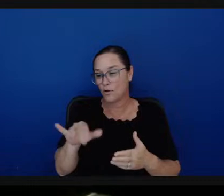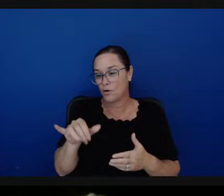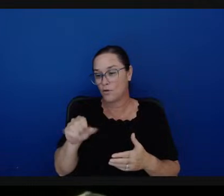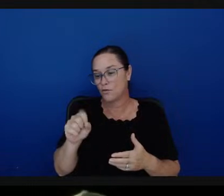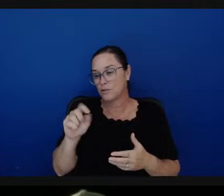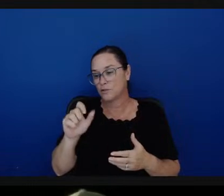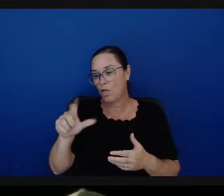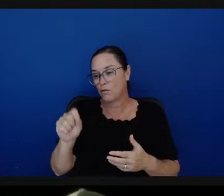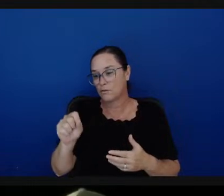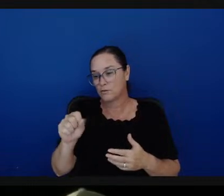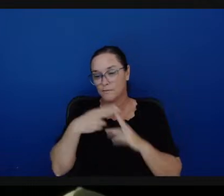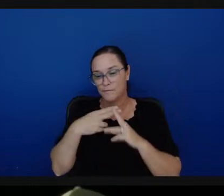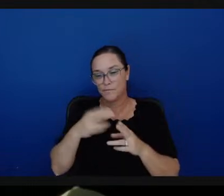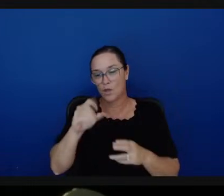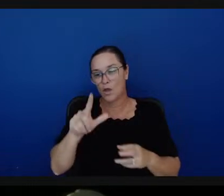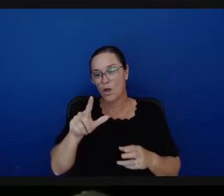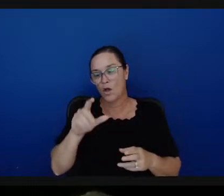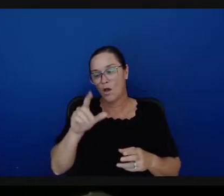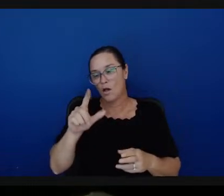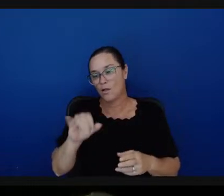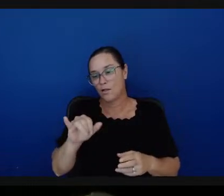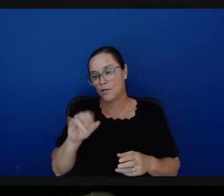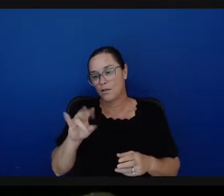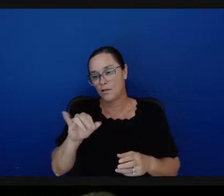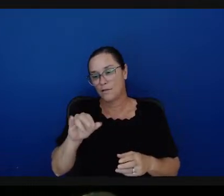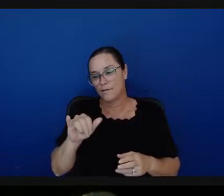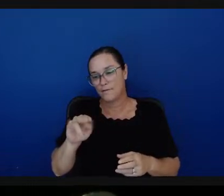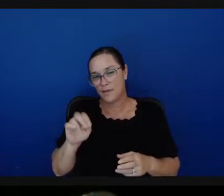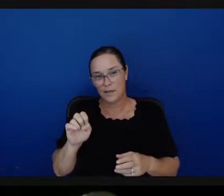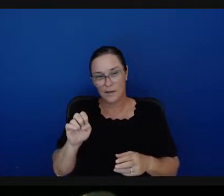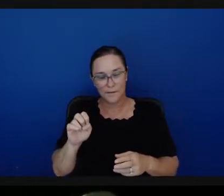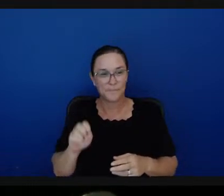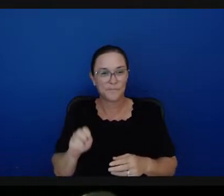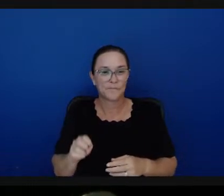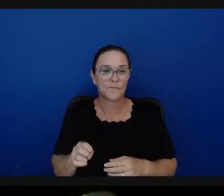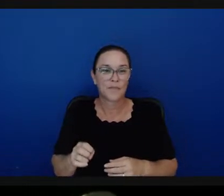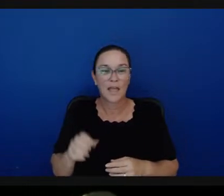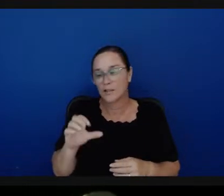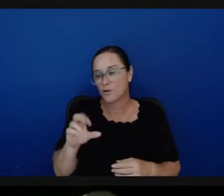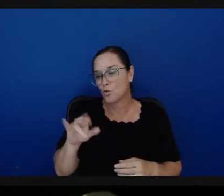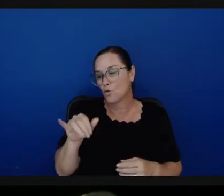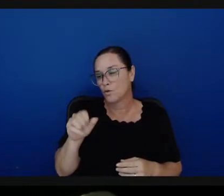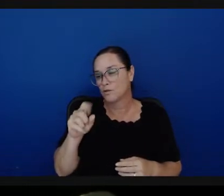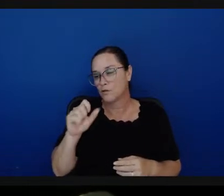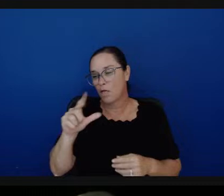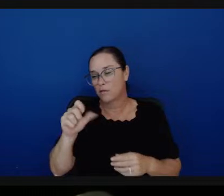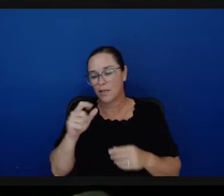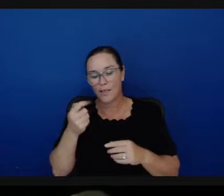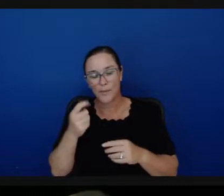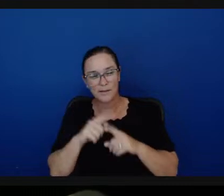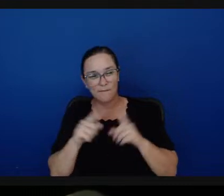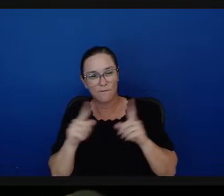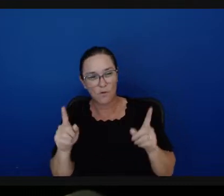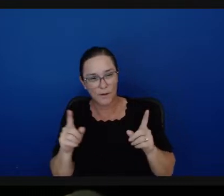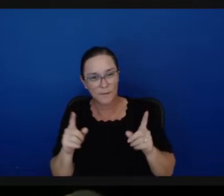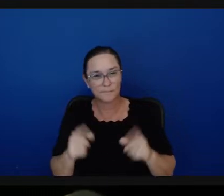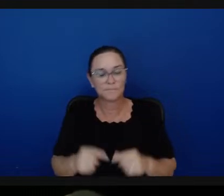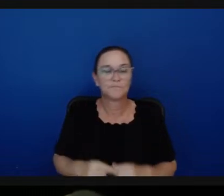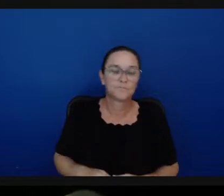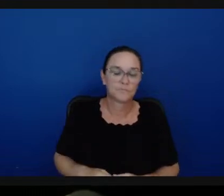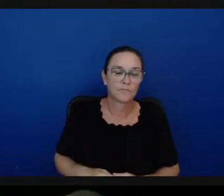a whole bunch more. The glass tells you something, but it tells you something in combination with what's happening with the olivine crystals and so on and so